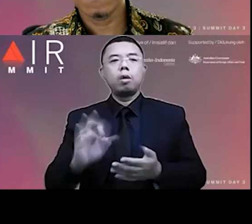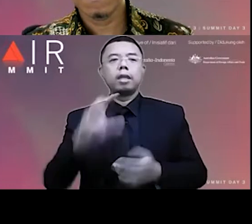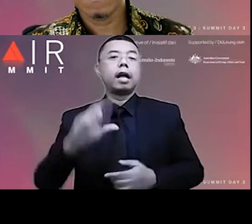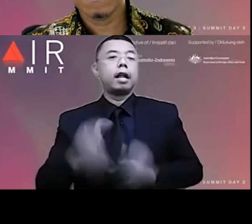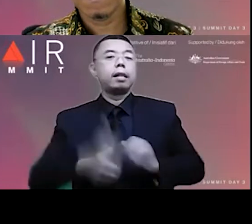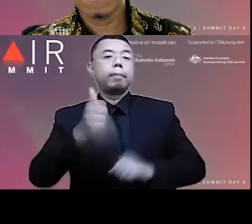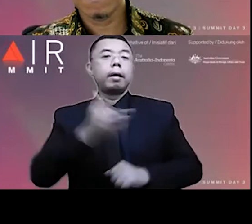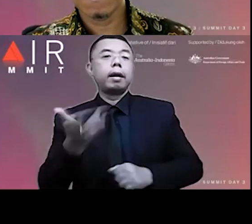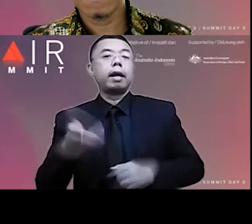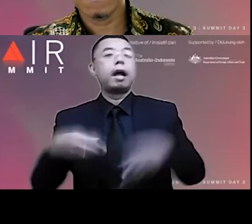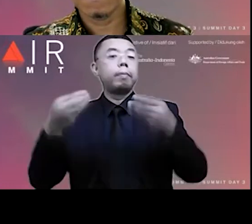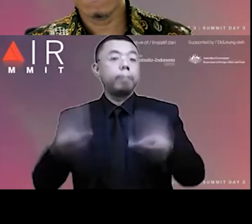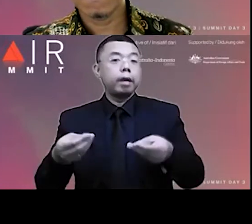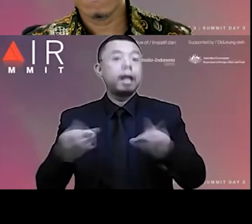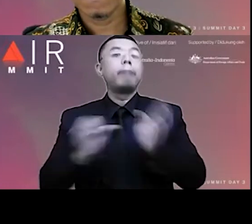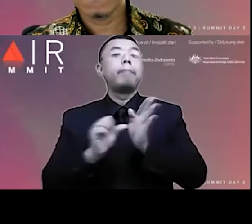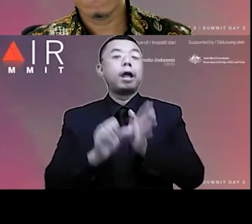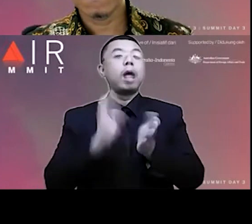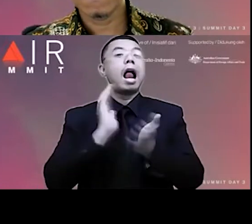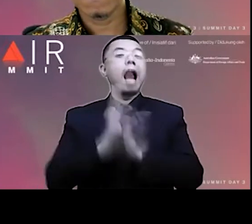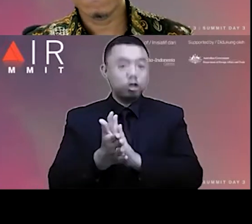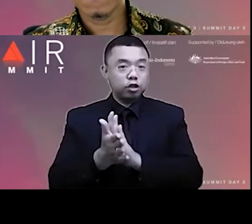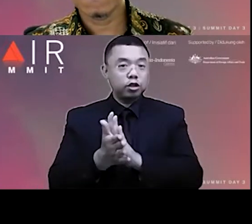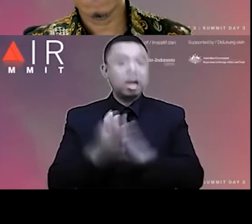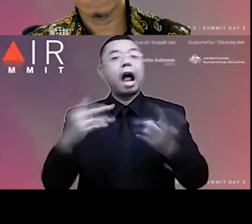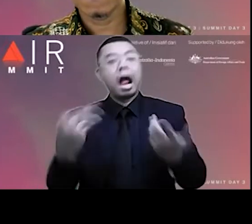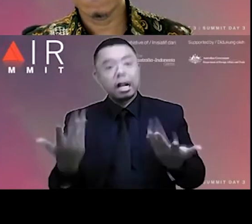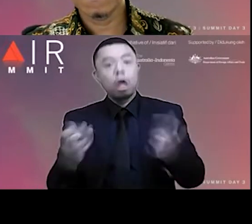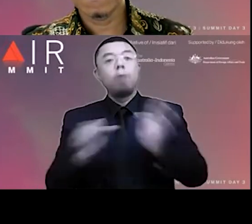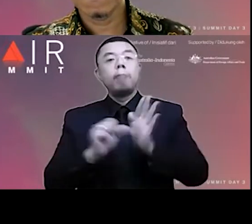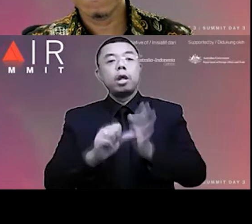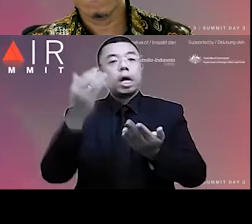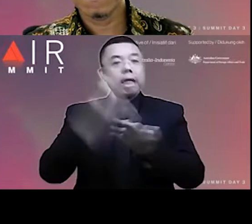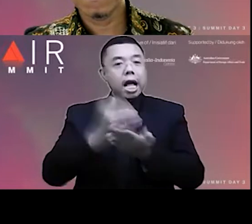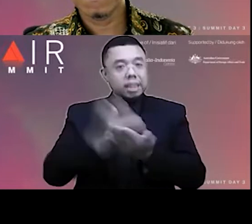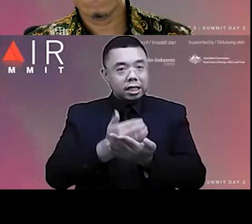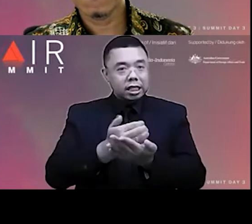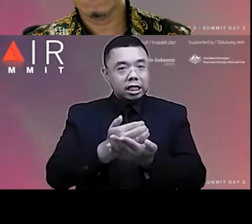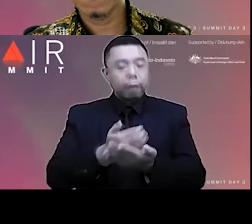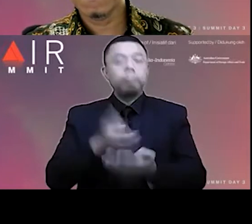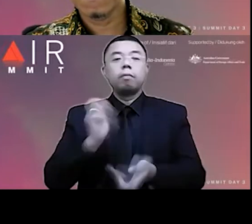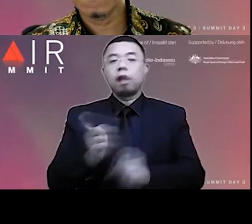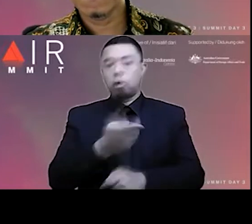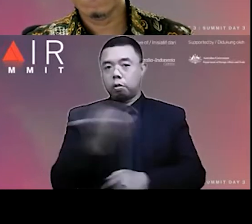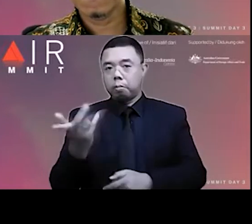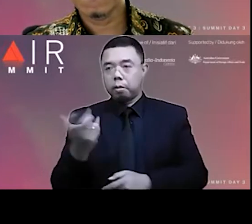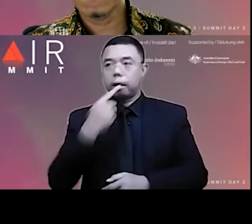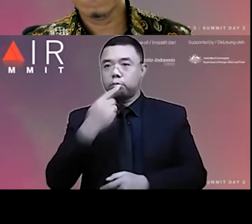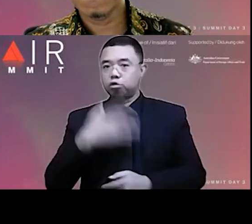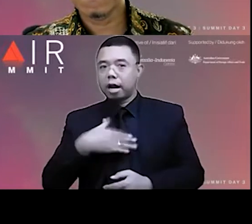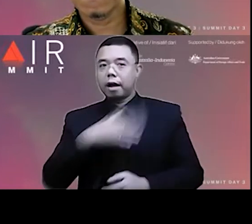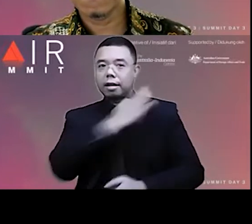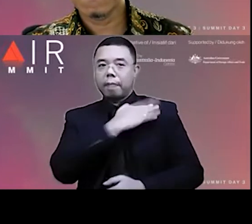or subsidies on their salary. If they are still at the position, but their working hour has been reduced, their salary has